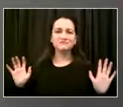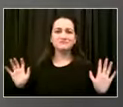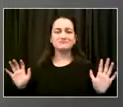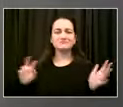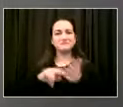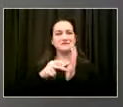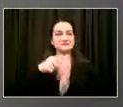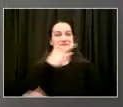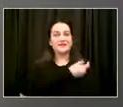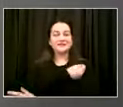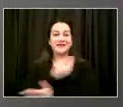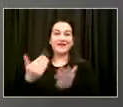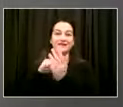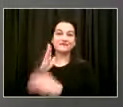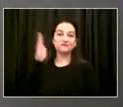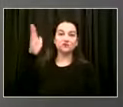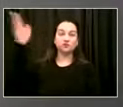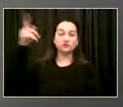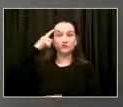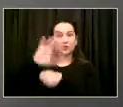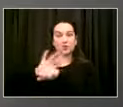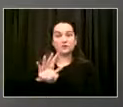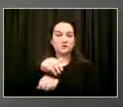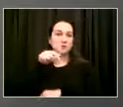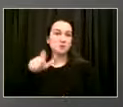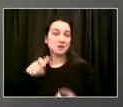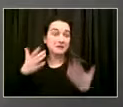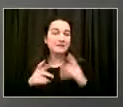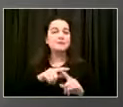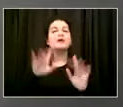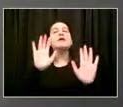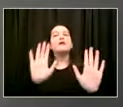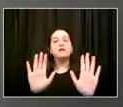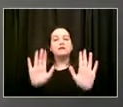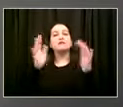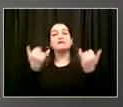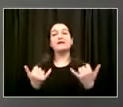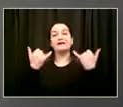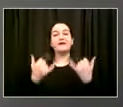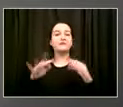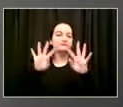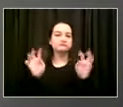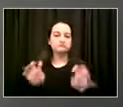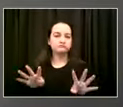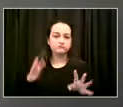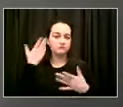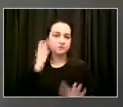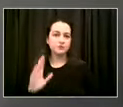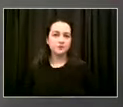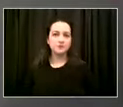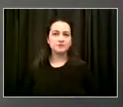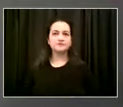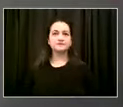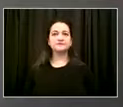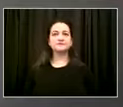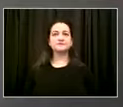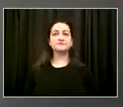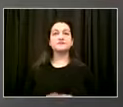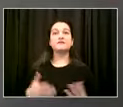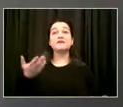said before, if it turns out that, you know, in the years to come, we need a booster, then we will all get a booster. But